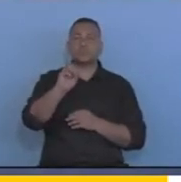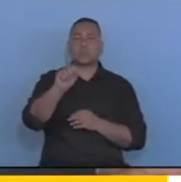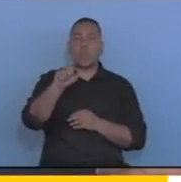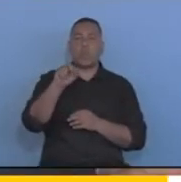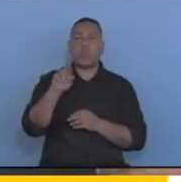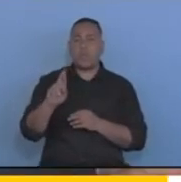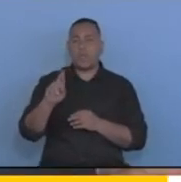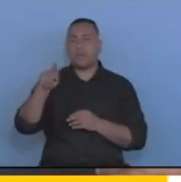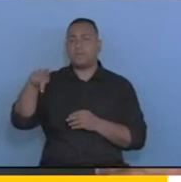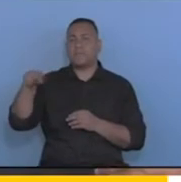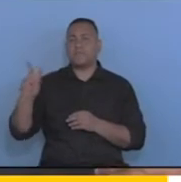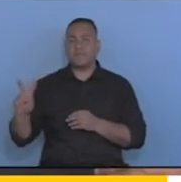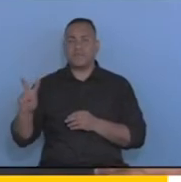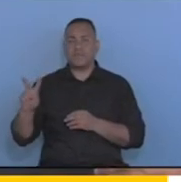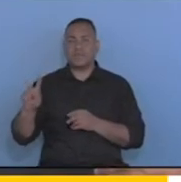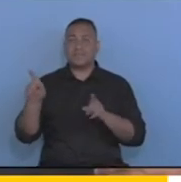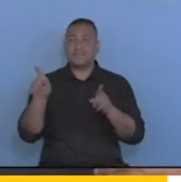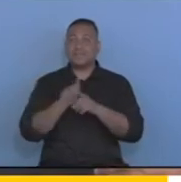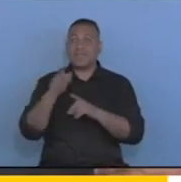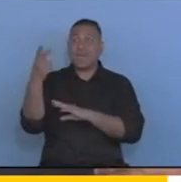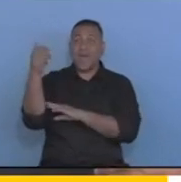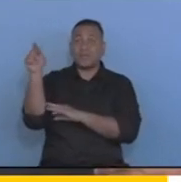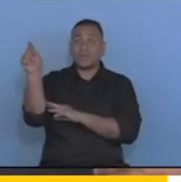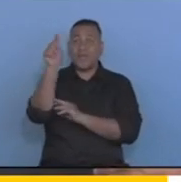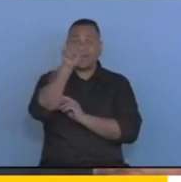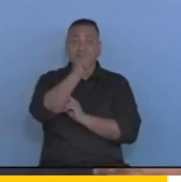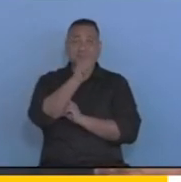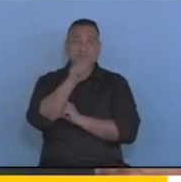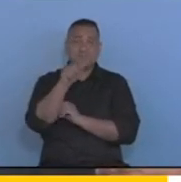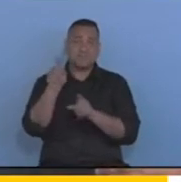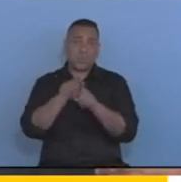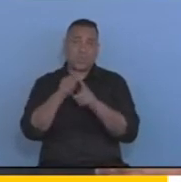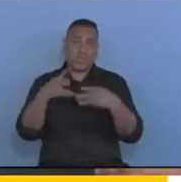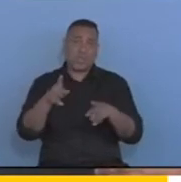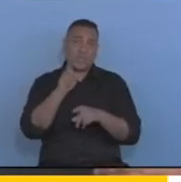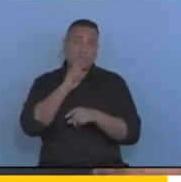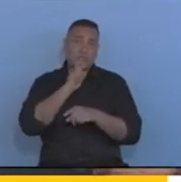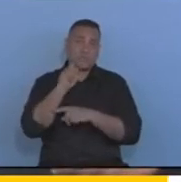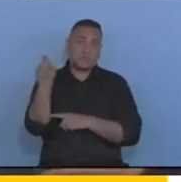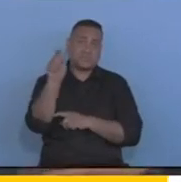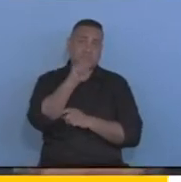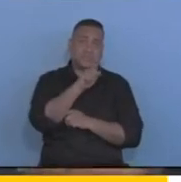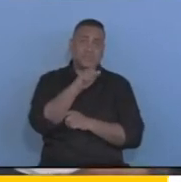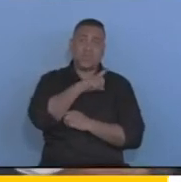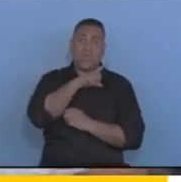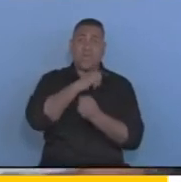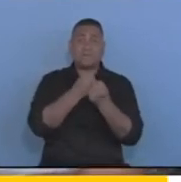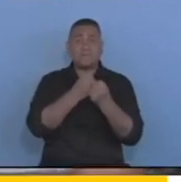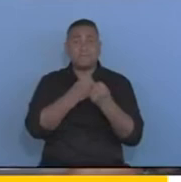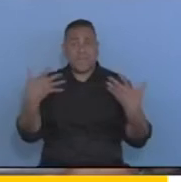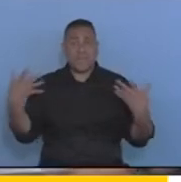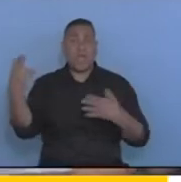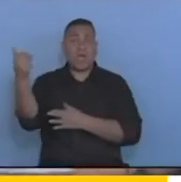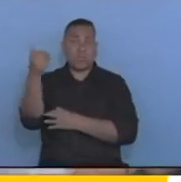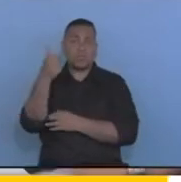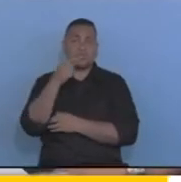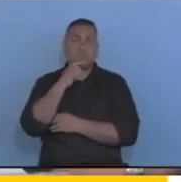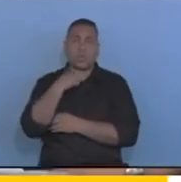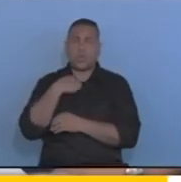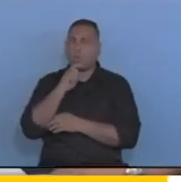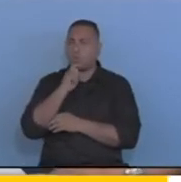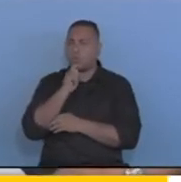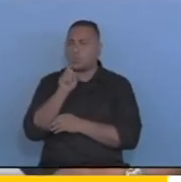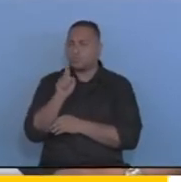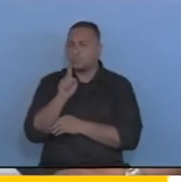hotels are definitely going that route. And a lot of the hotels are saying, look, let's go for the solar PV method of heating, of